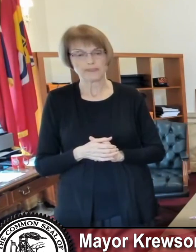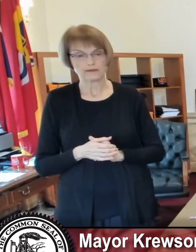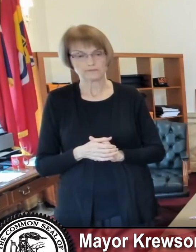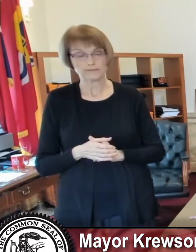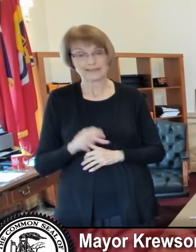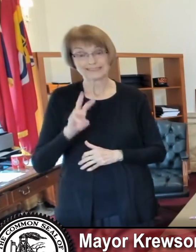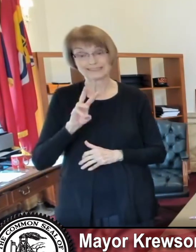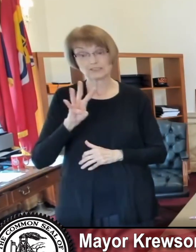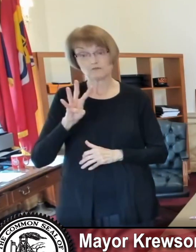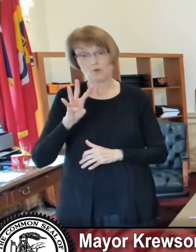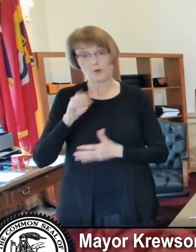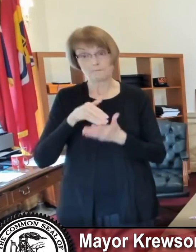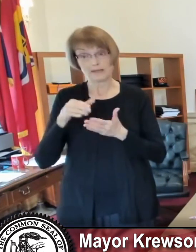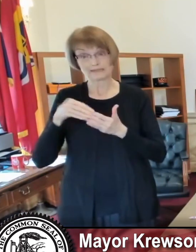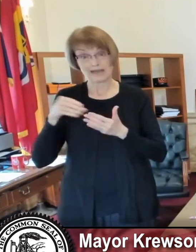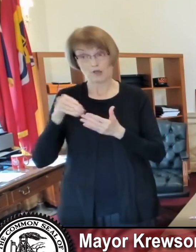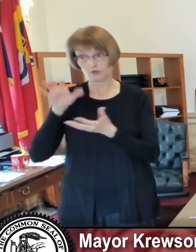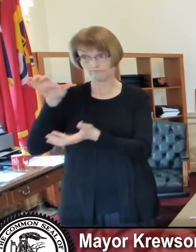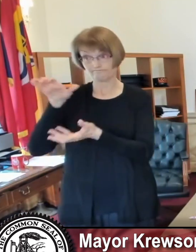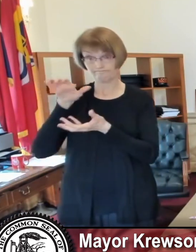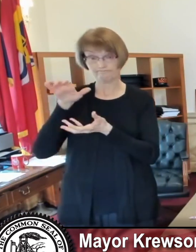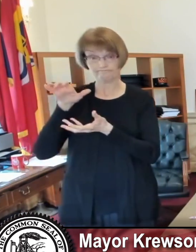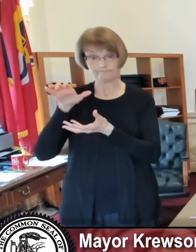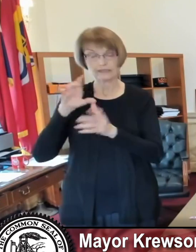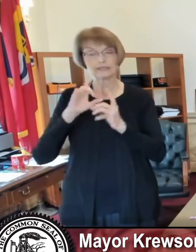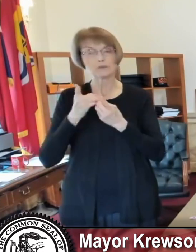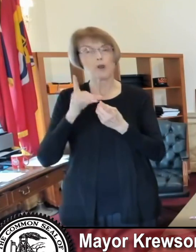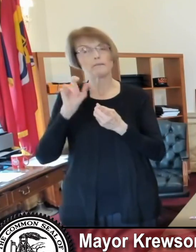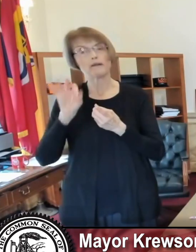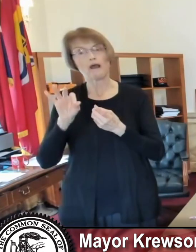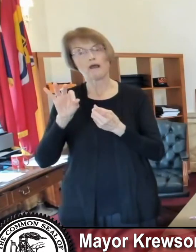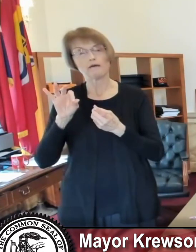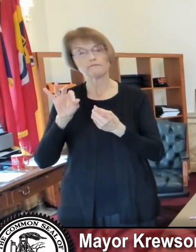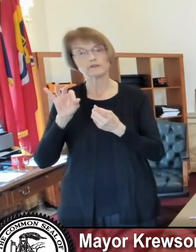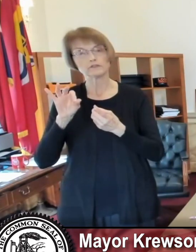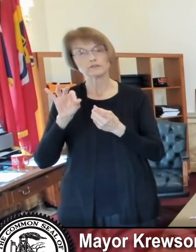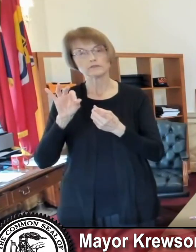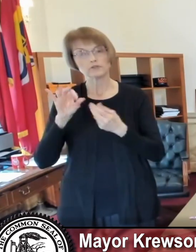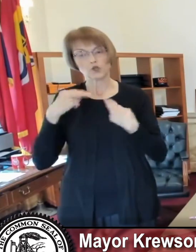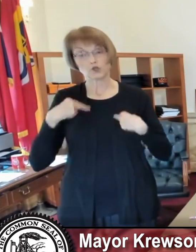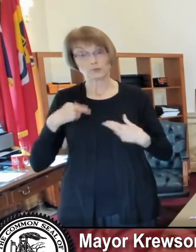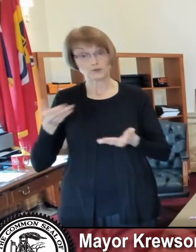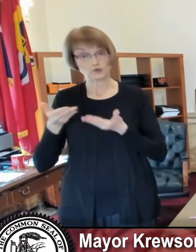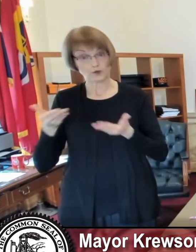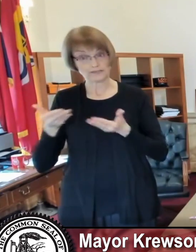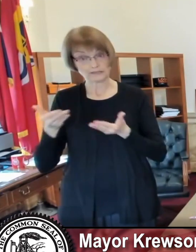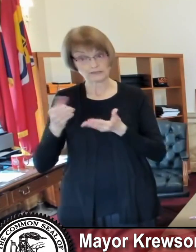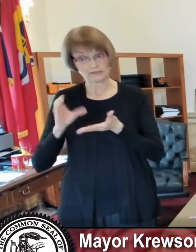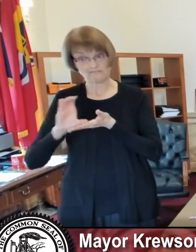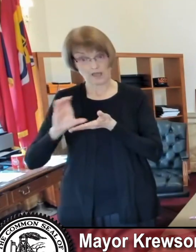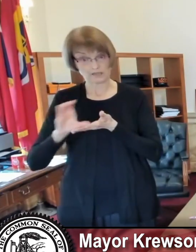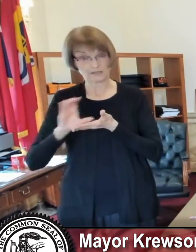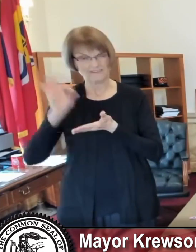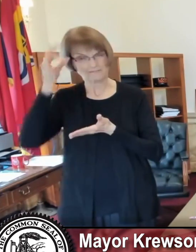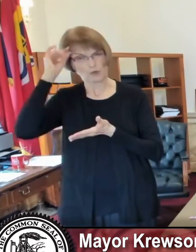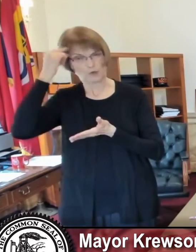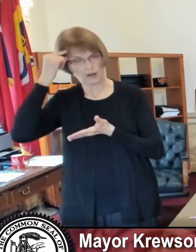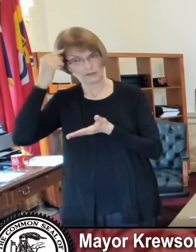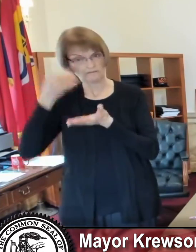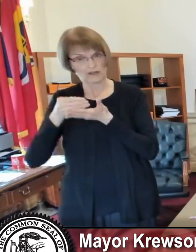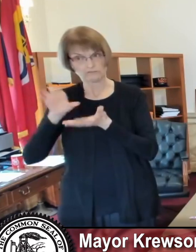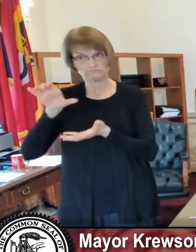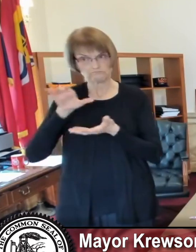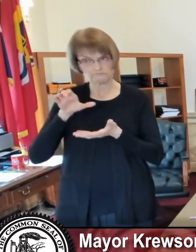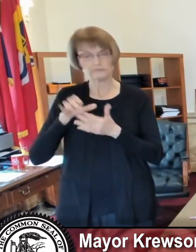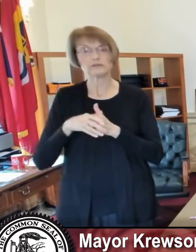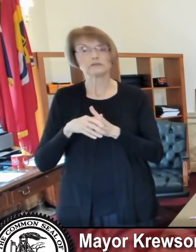$64 million in Department of Human Services funding through the federal government.